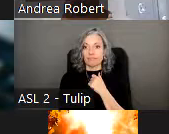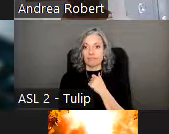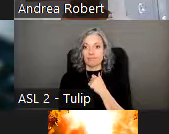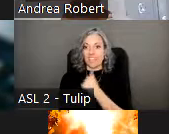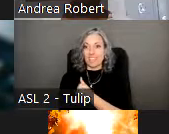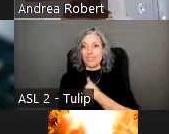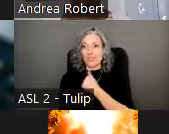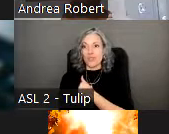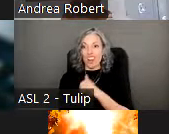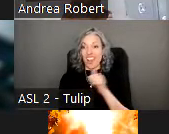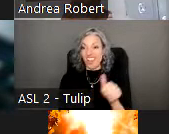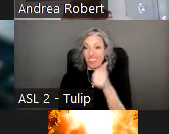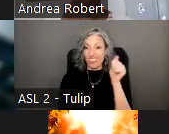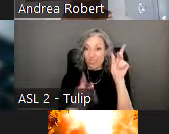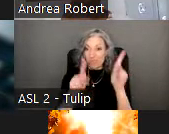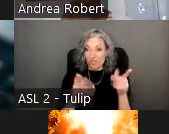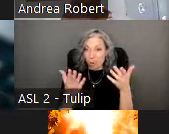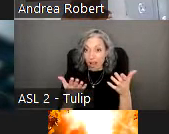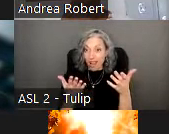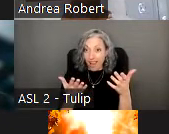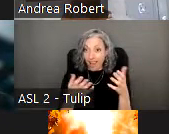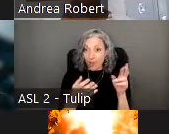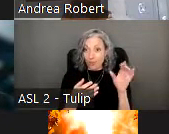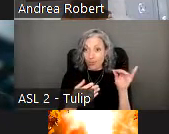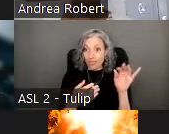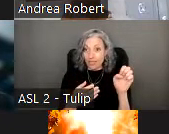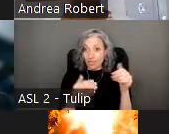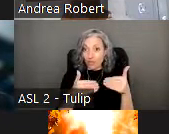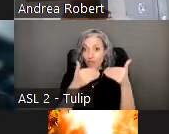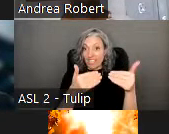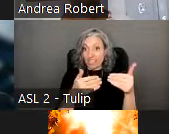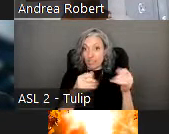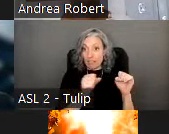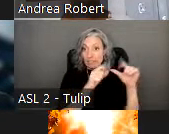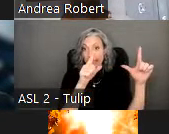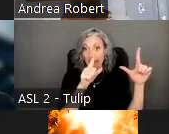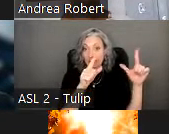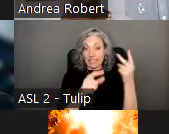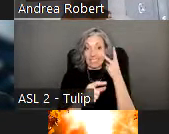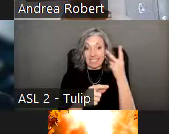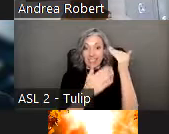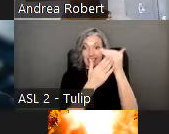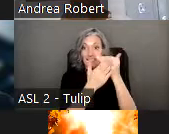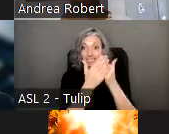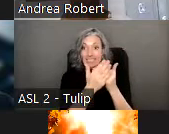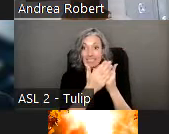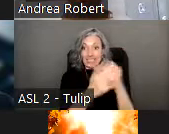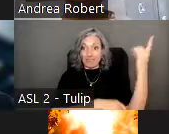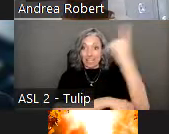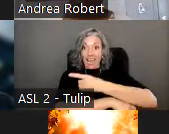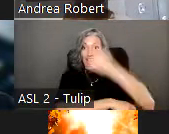Sorry, does someone else want to? I was just going to say, Rosie, can you please advance us to the next slide so we can see the list of dates?